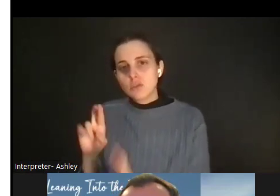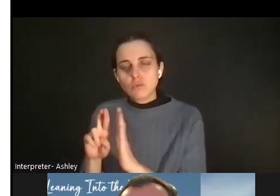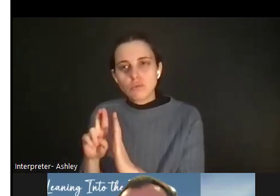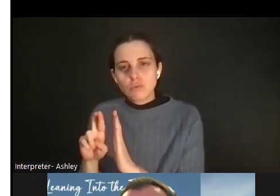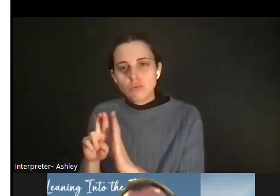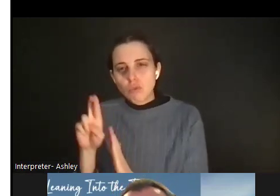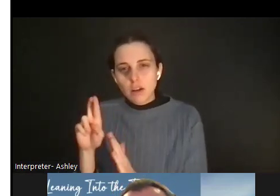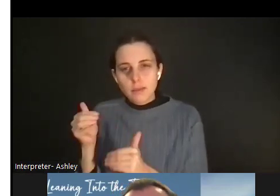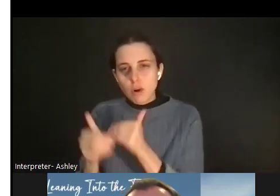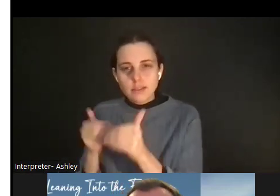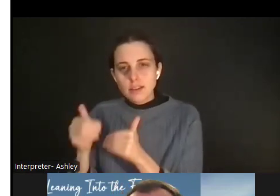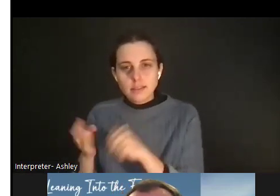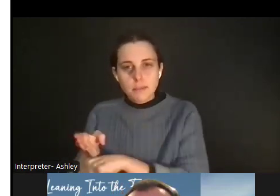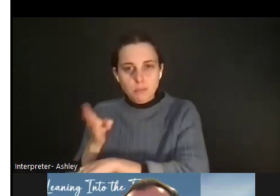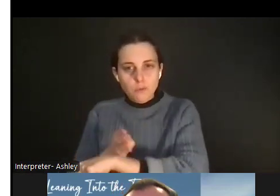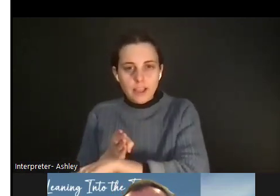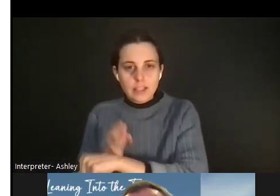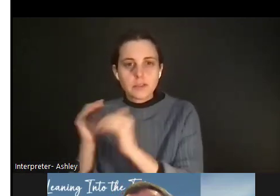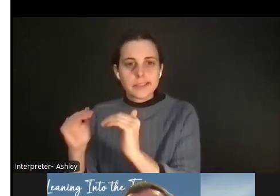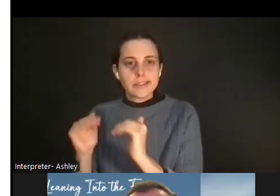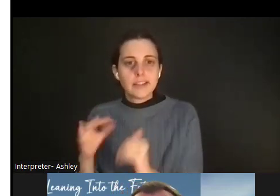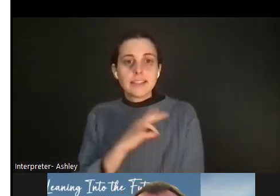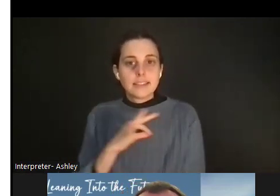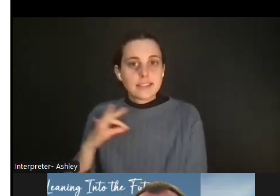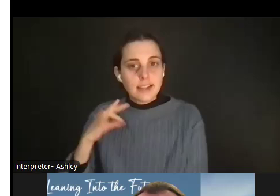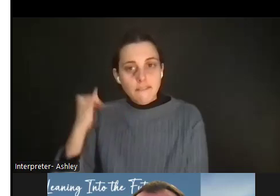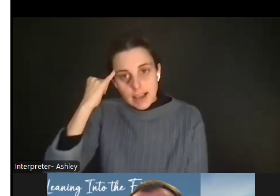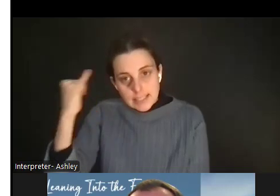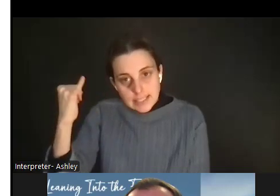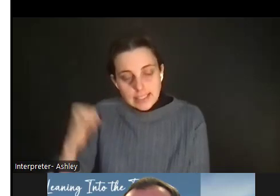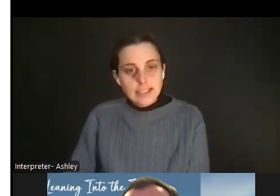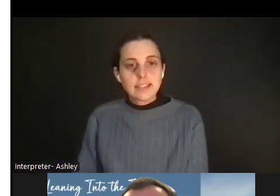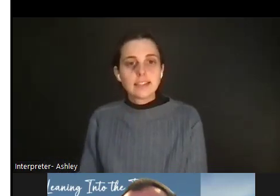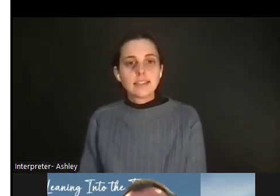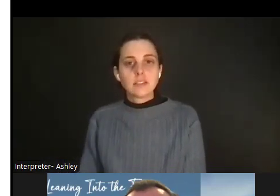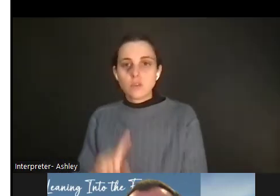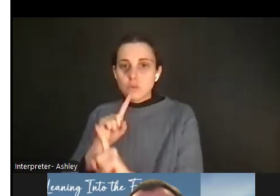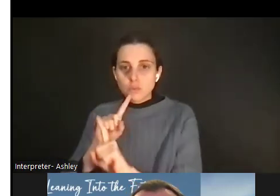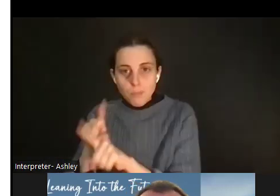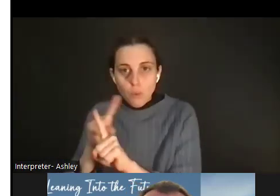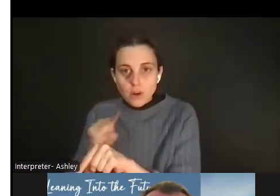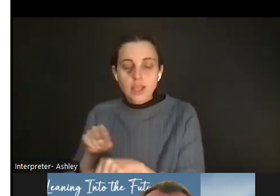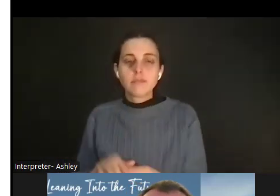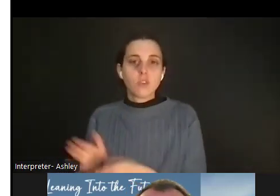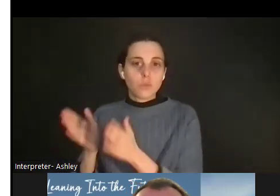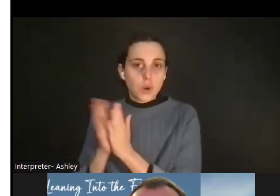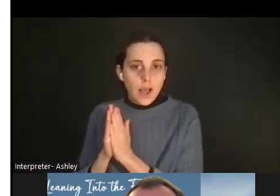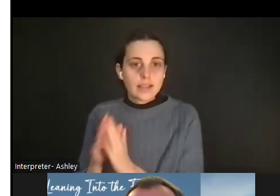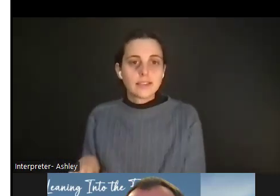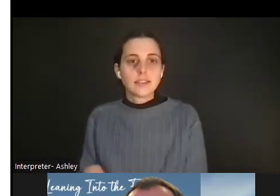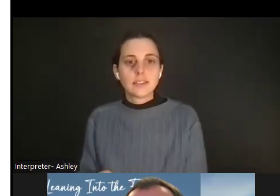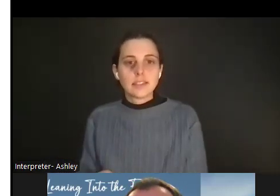than A3s. And then we have staff ideas, Kaizen buddy, reporting requests, and daily Kaizens